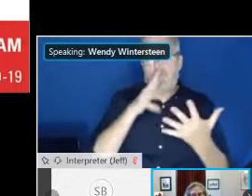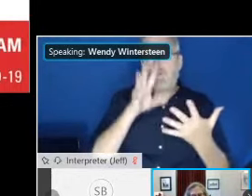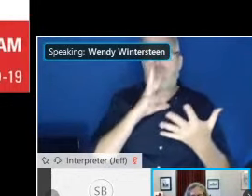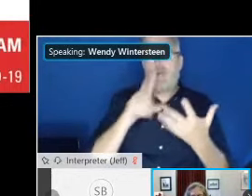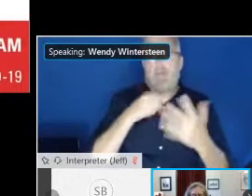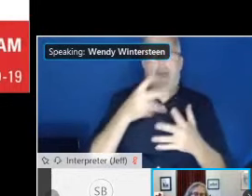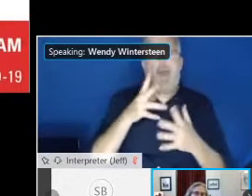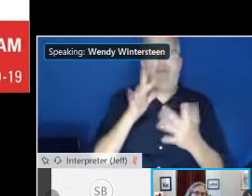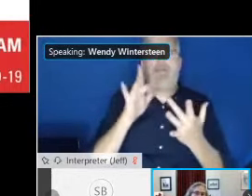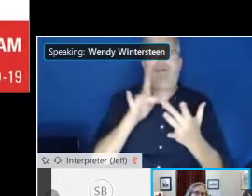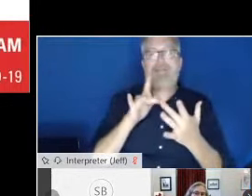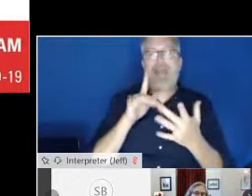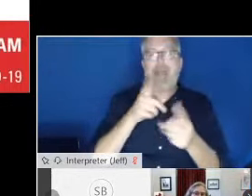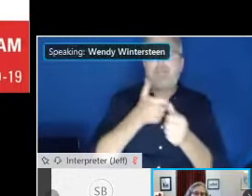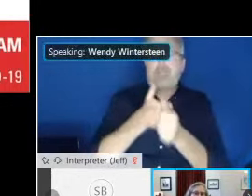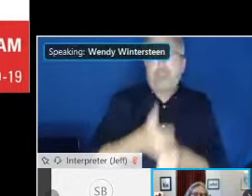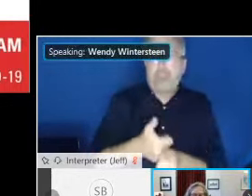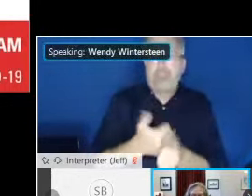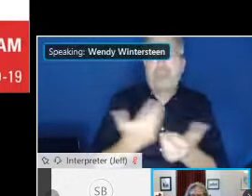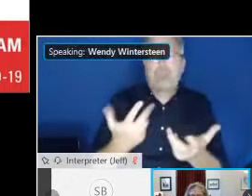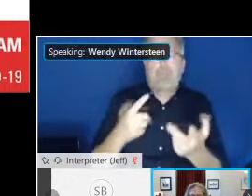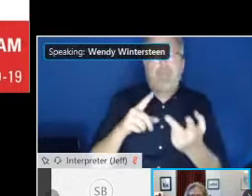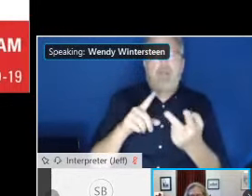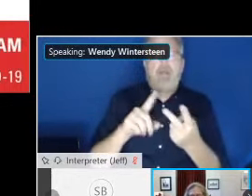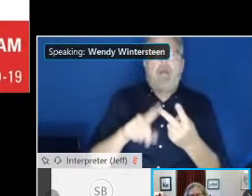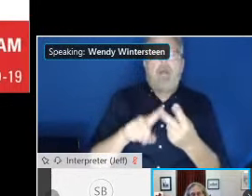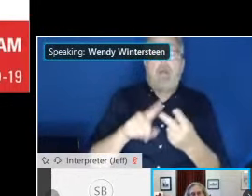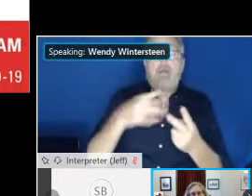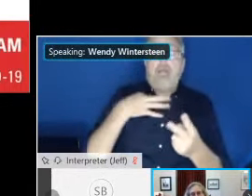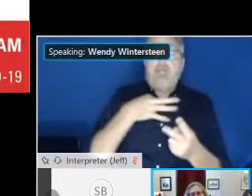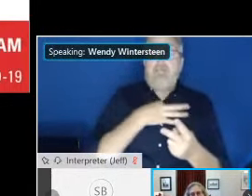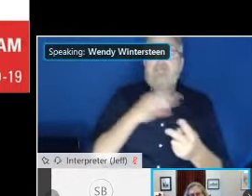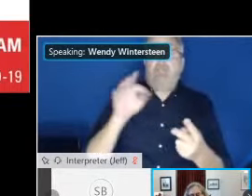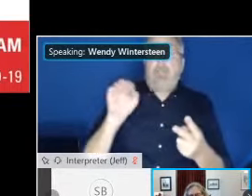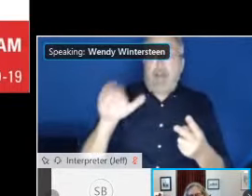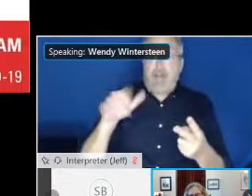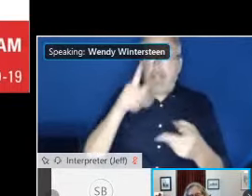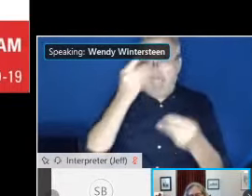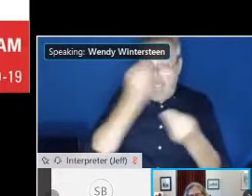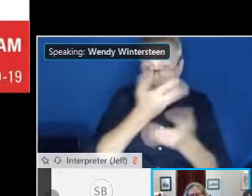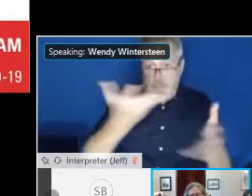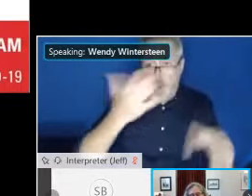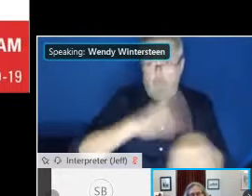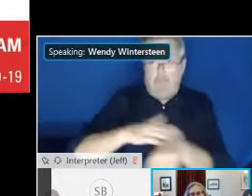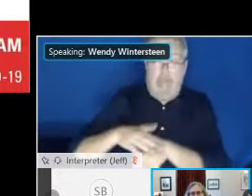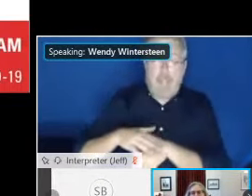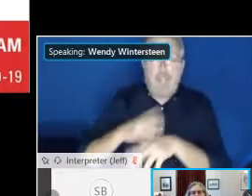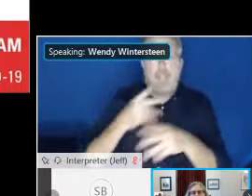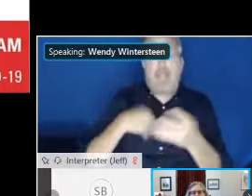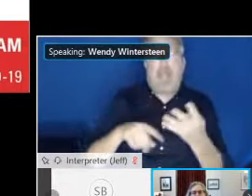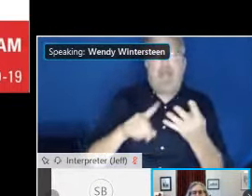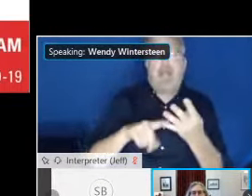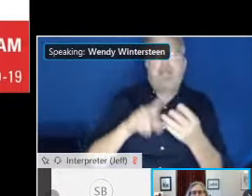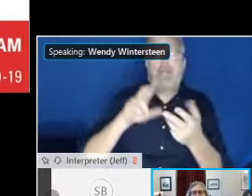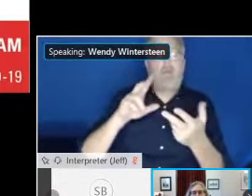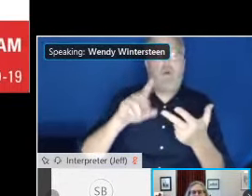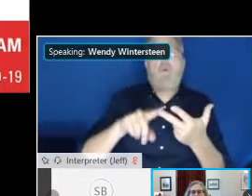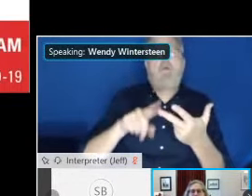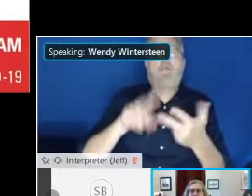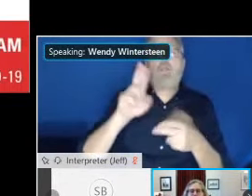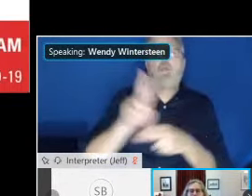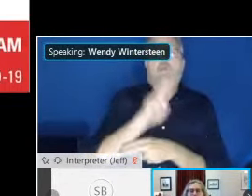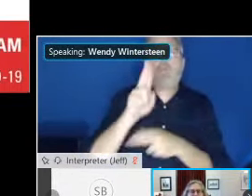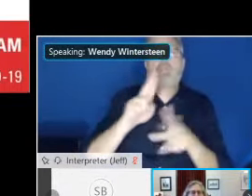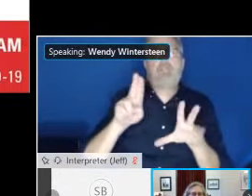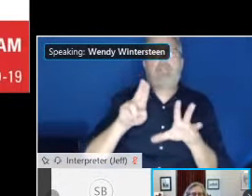contact tracing process, faculty notification process, and our university response teams. So I'll turn it